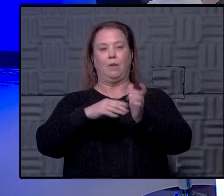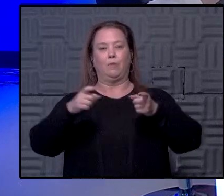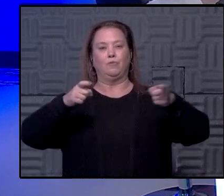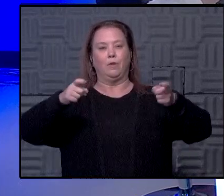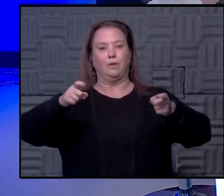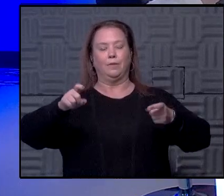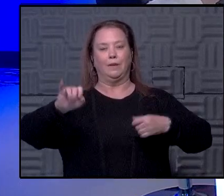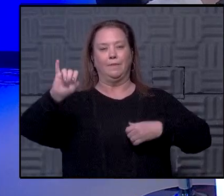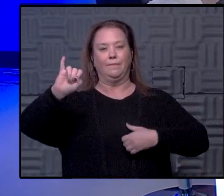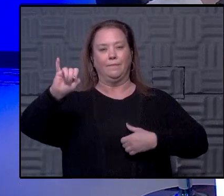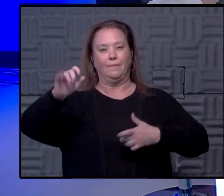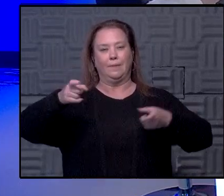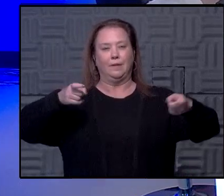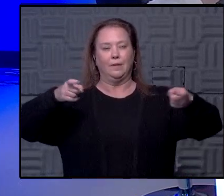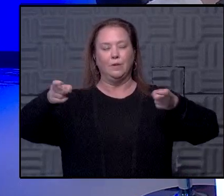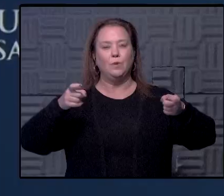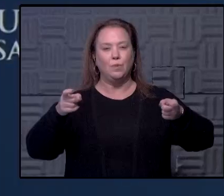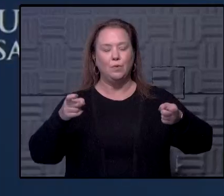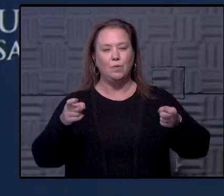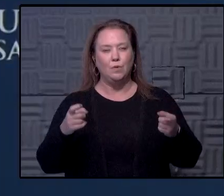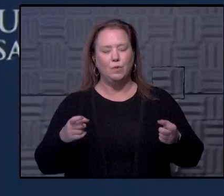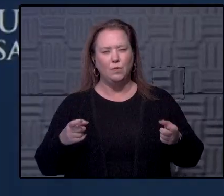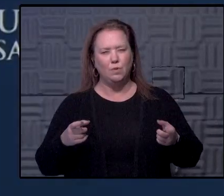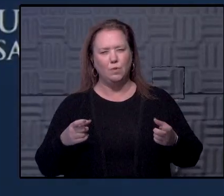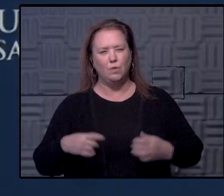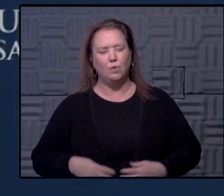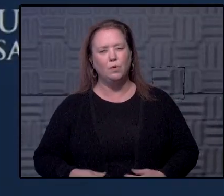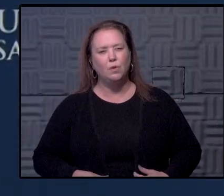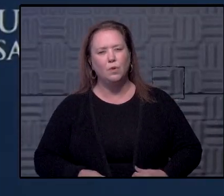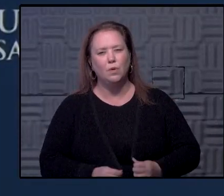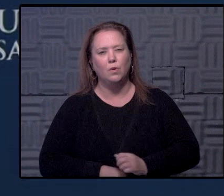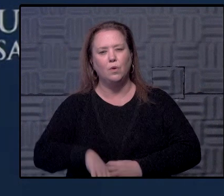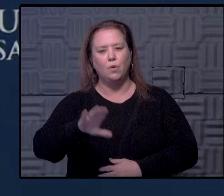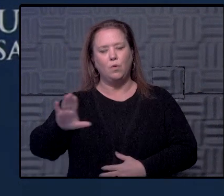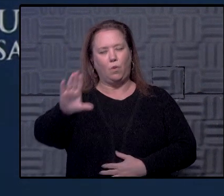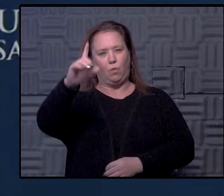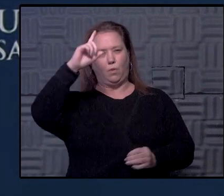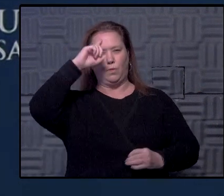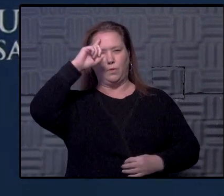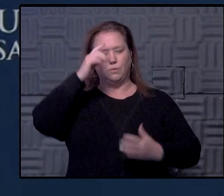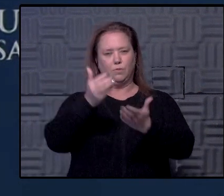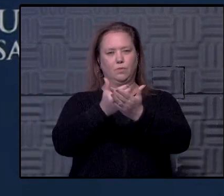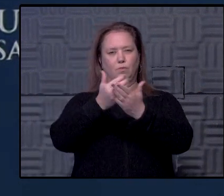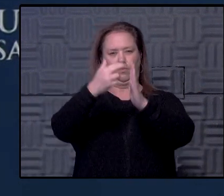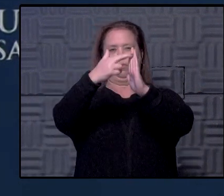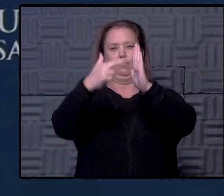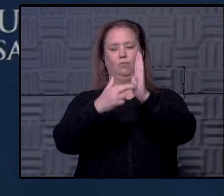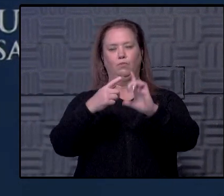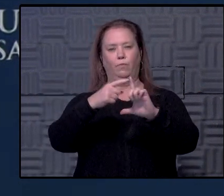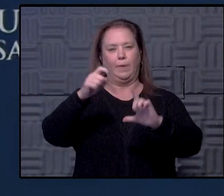director of infection control, and what do you think about these new guidelines?